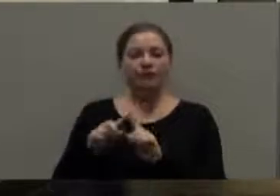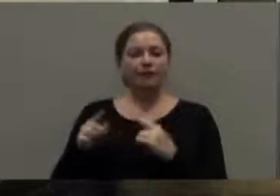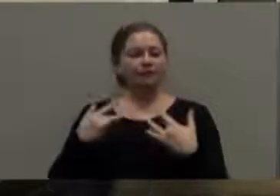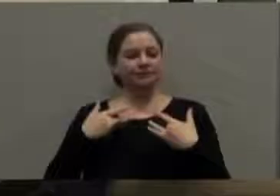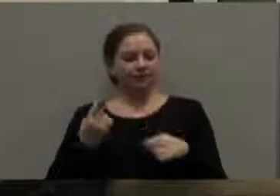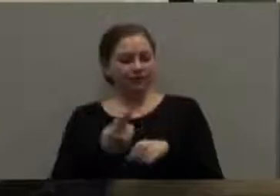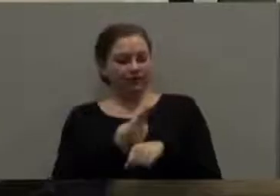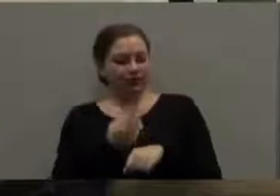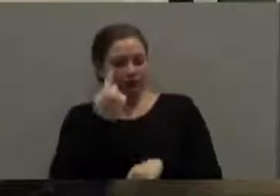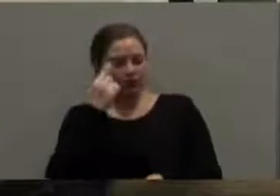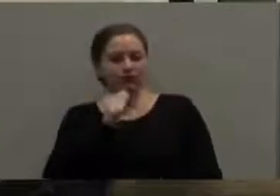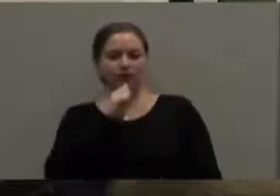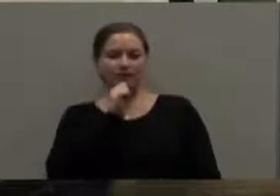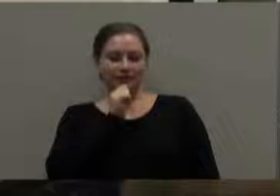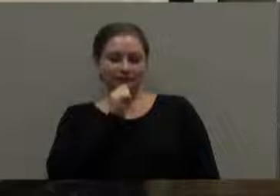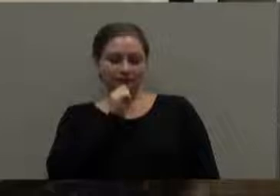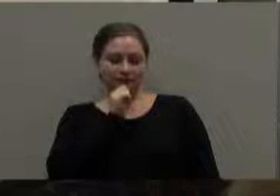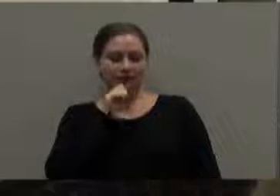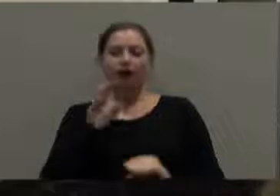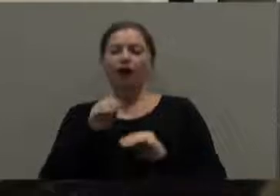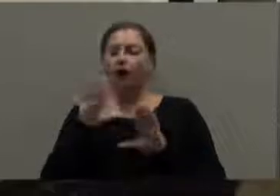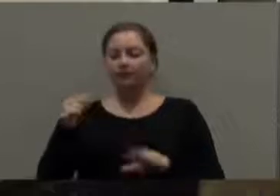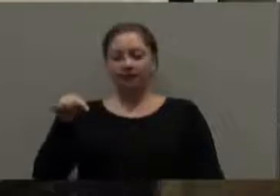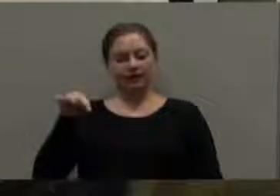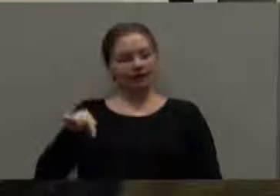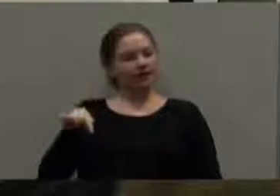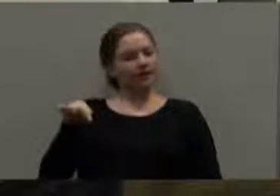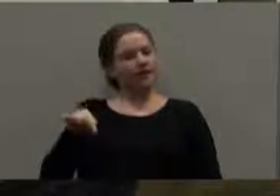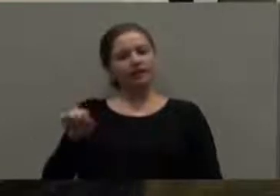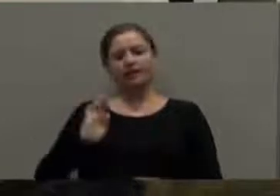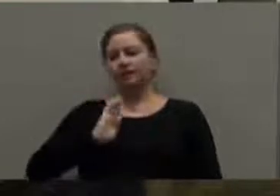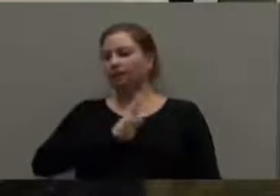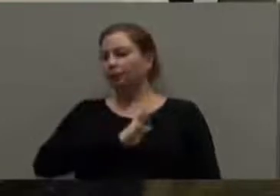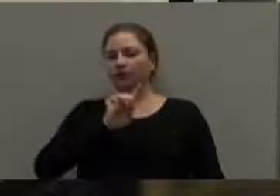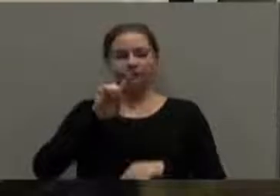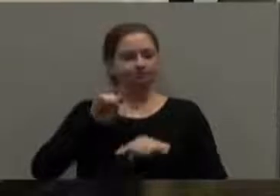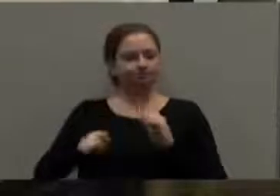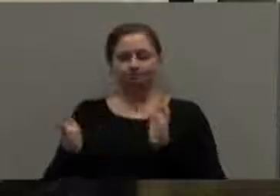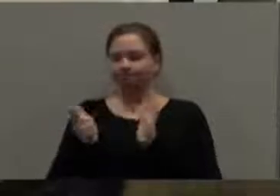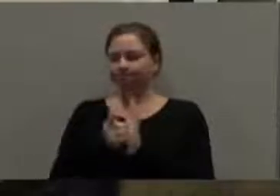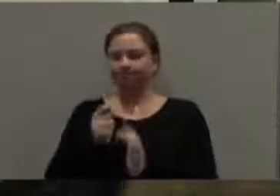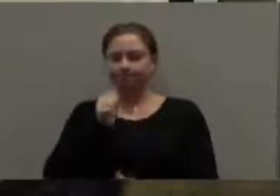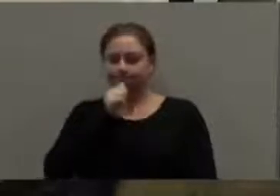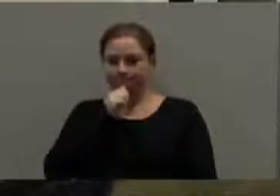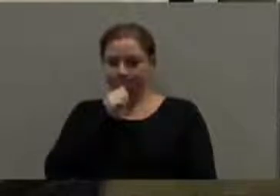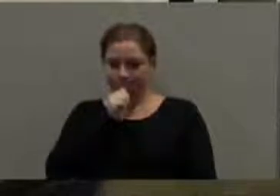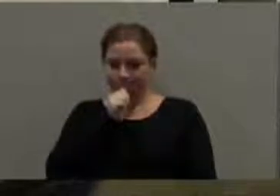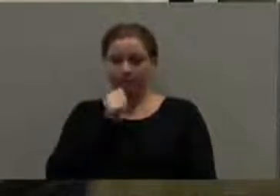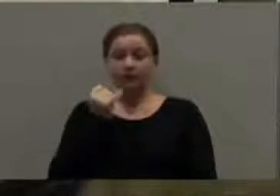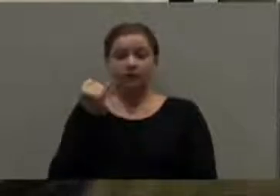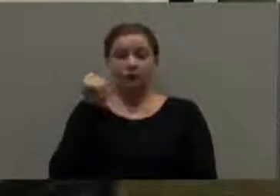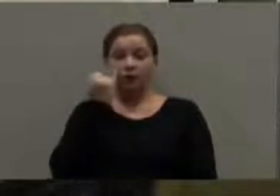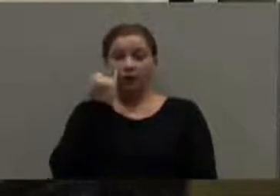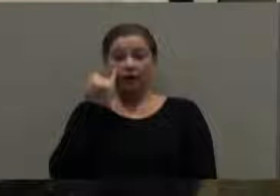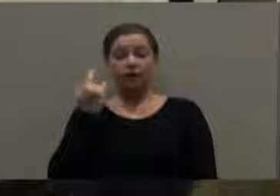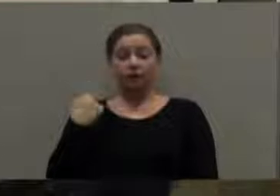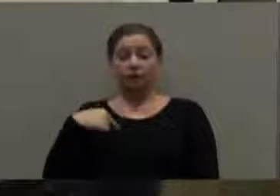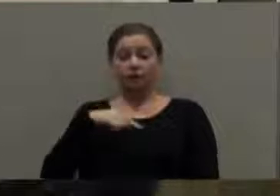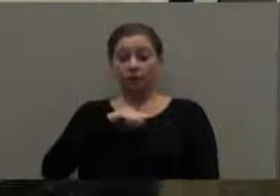secrecy. Obviously, this board cannot vote in secret. So if you were to vote